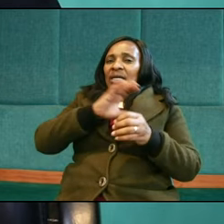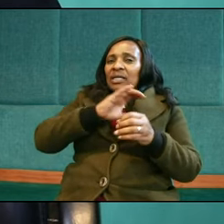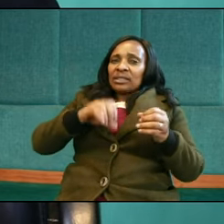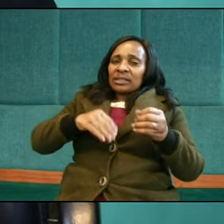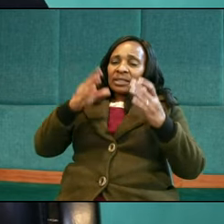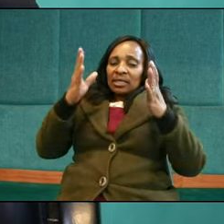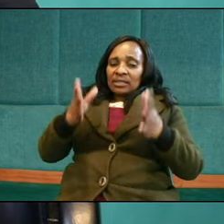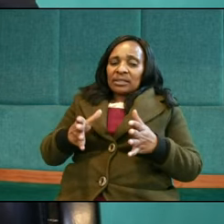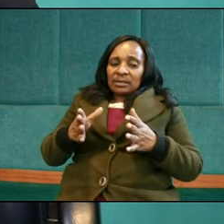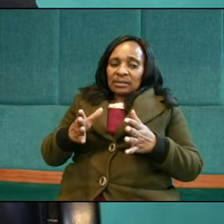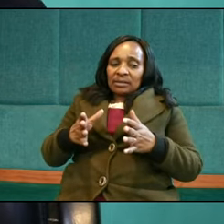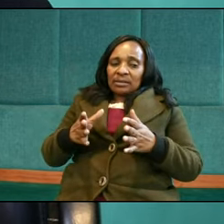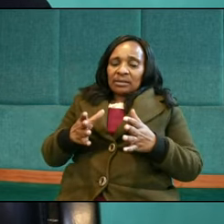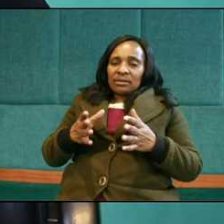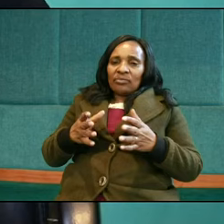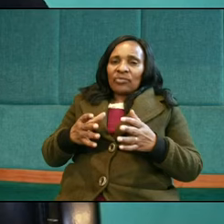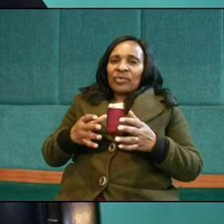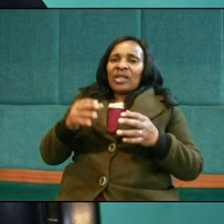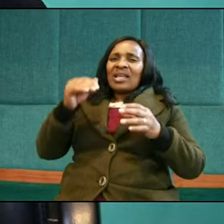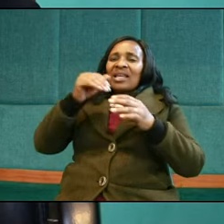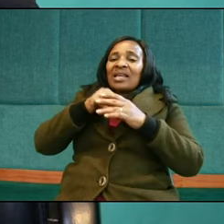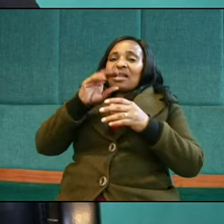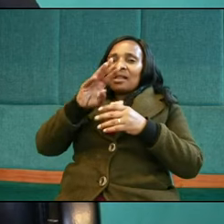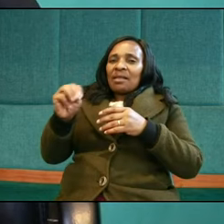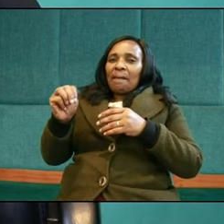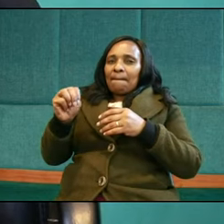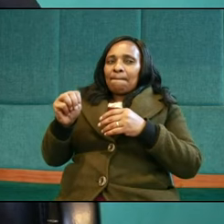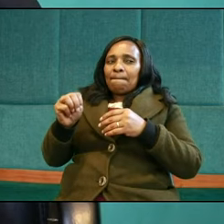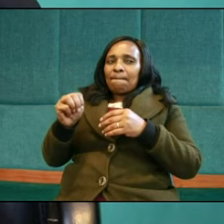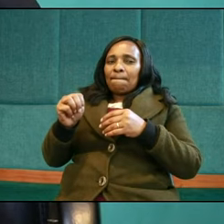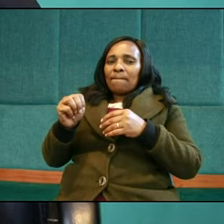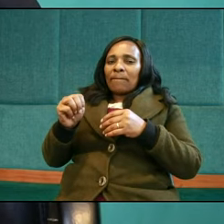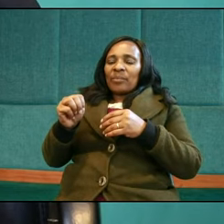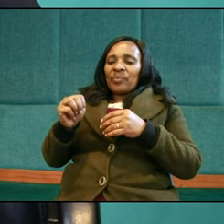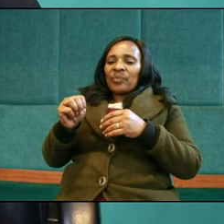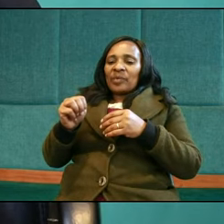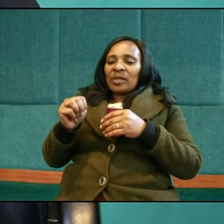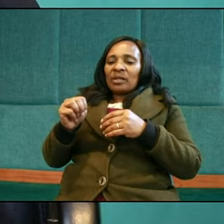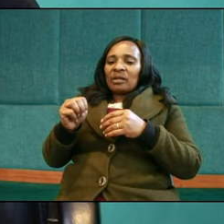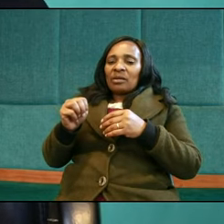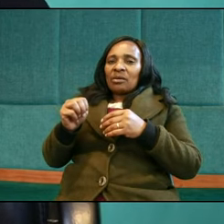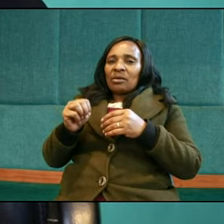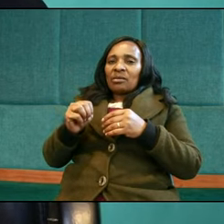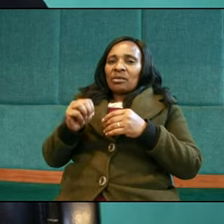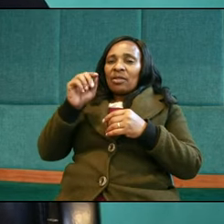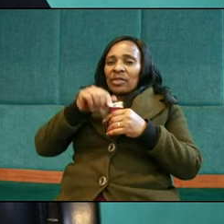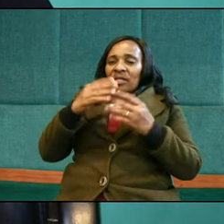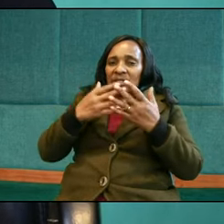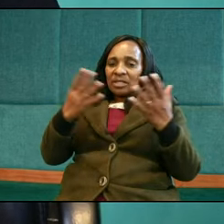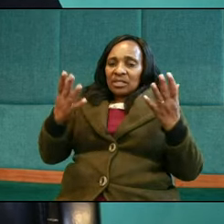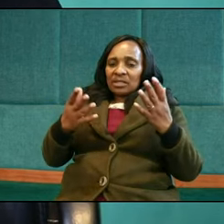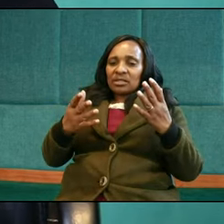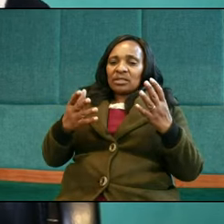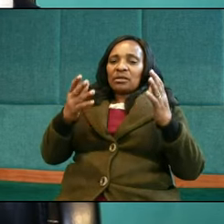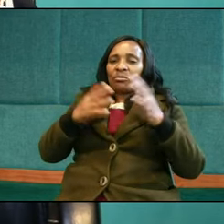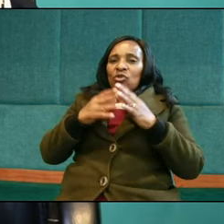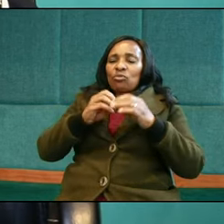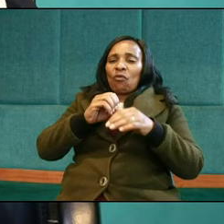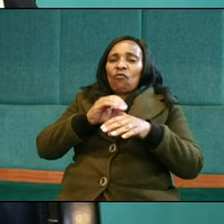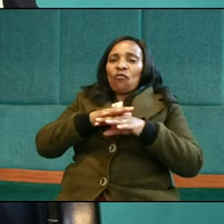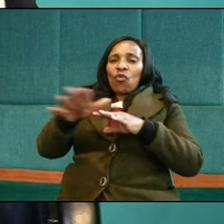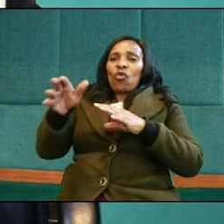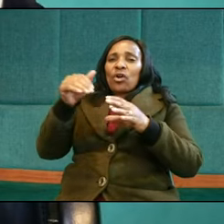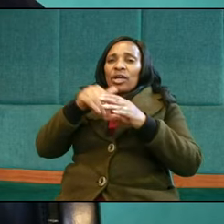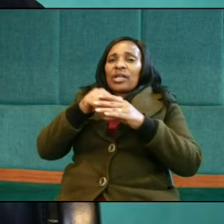was engraved in them generations behind. So this thing is still flowing in